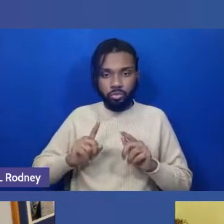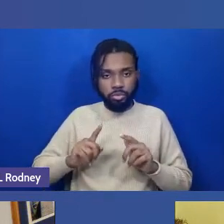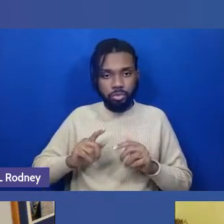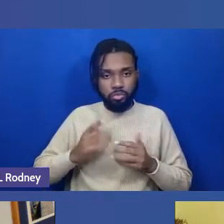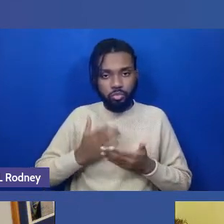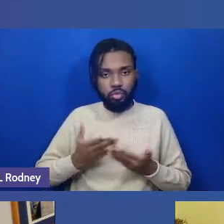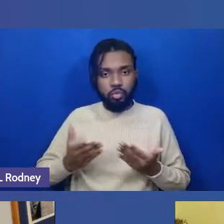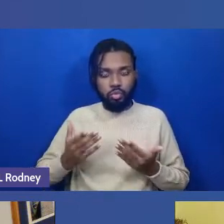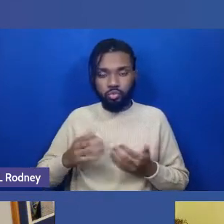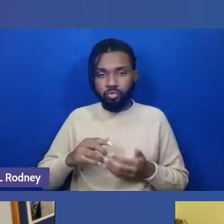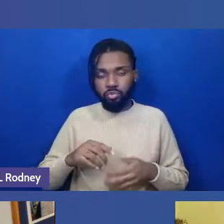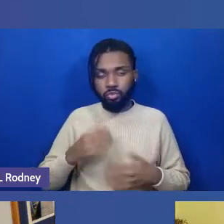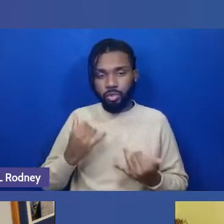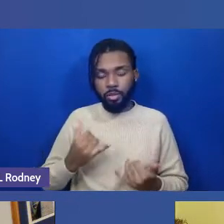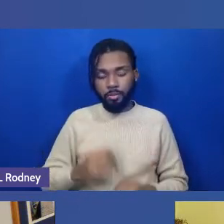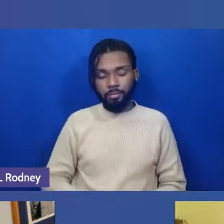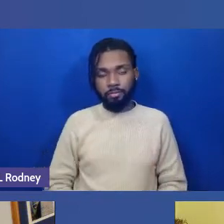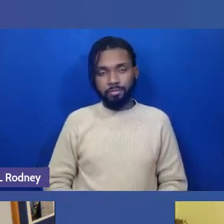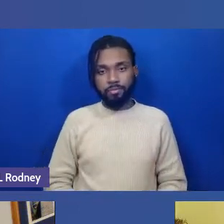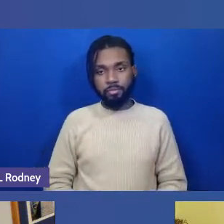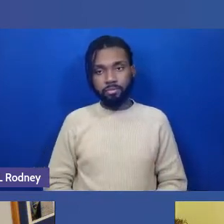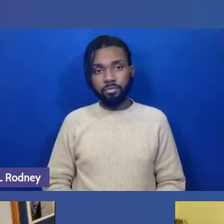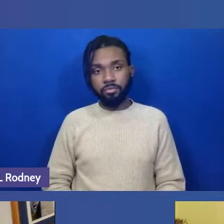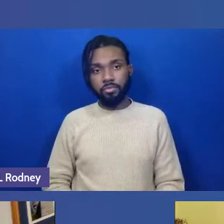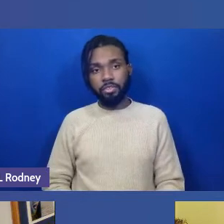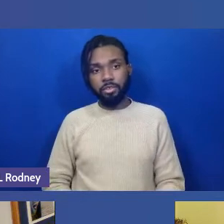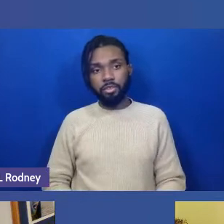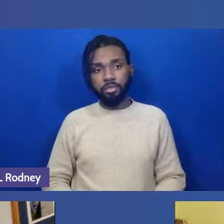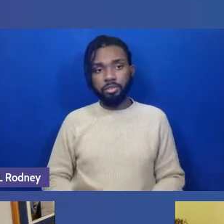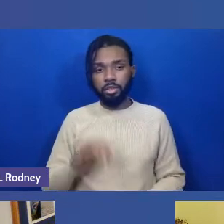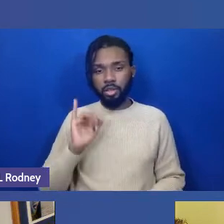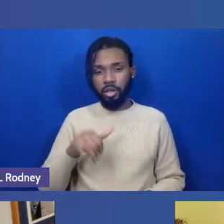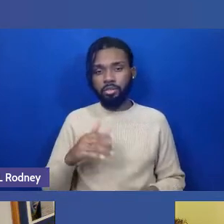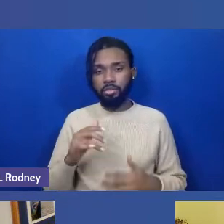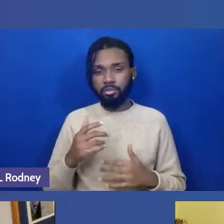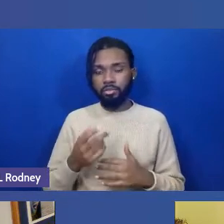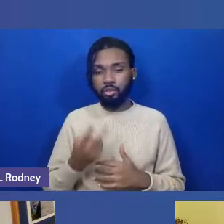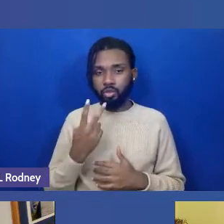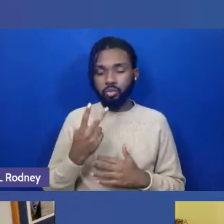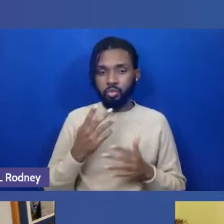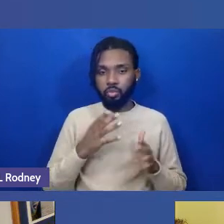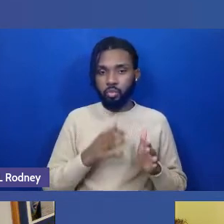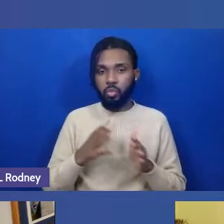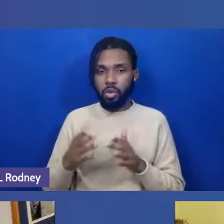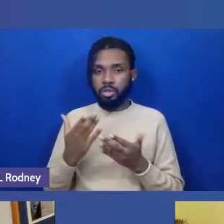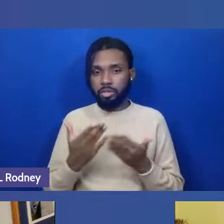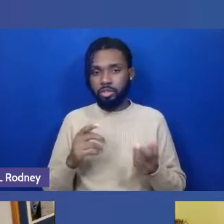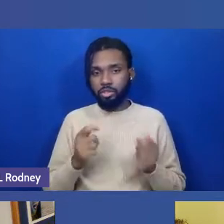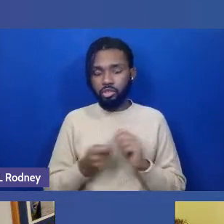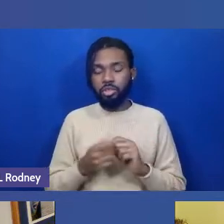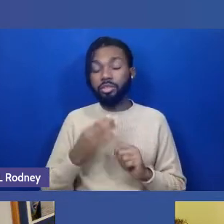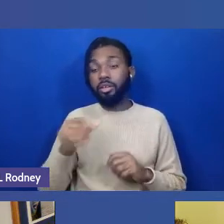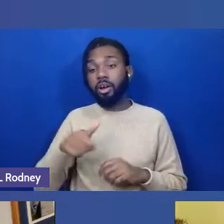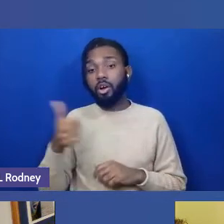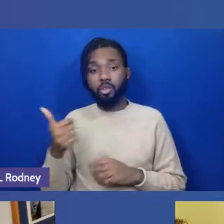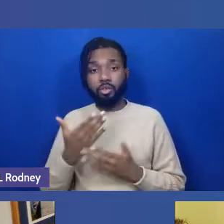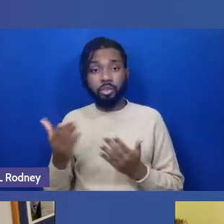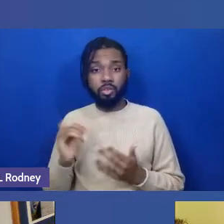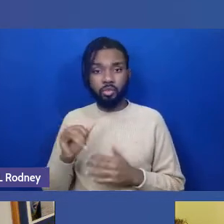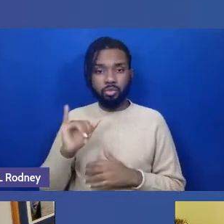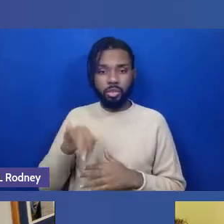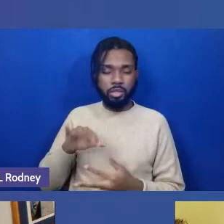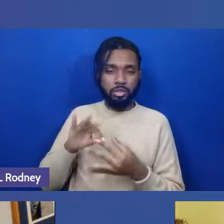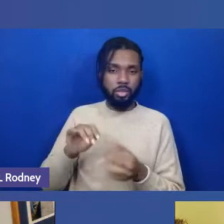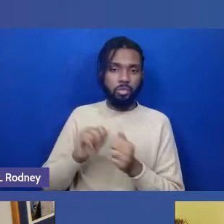now. So those, I would say, are the two ways things have changed. I think another thing, and this connects to what Maddie was saying, is that